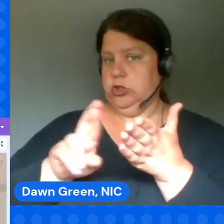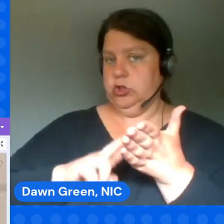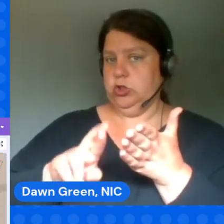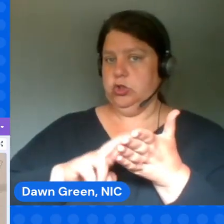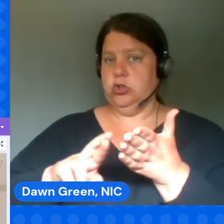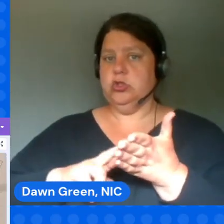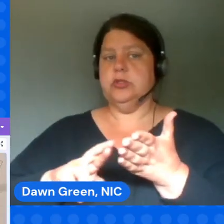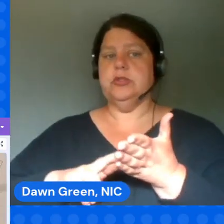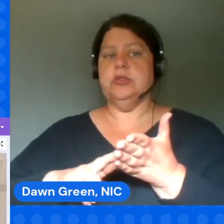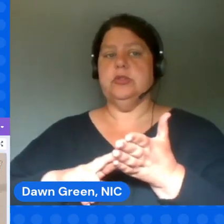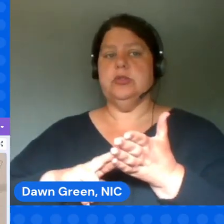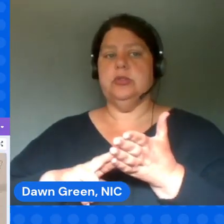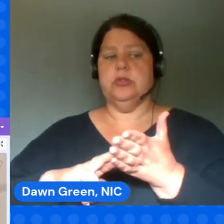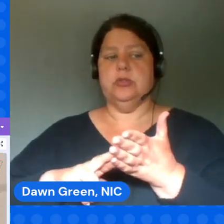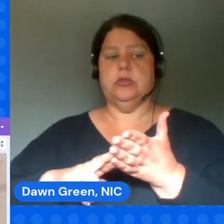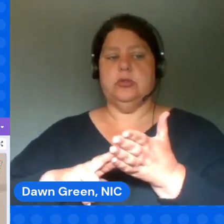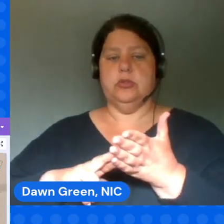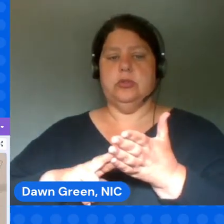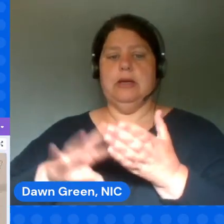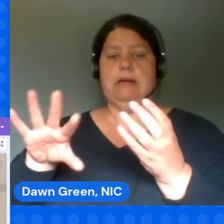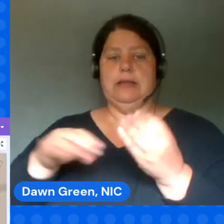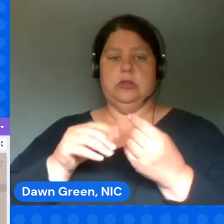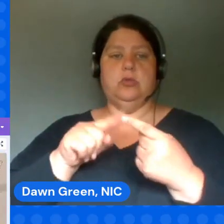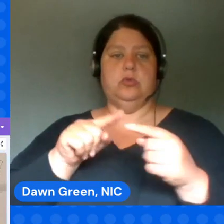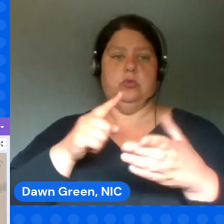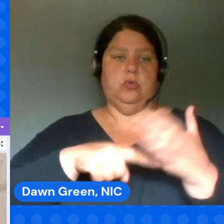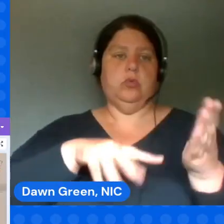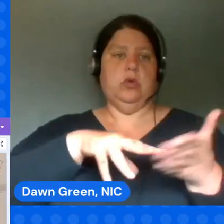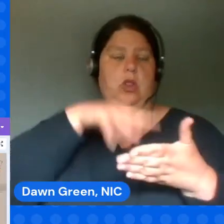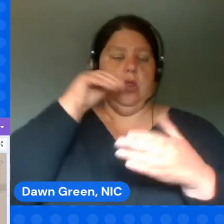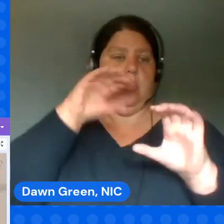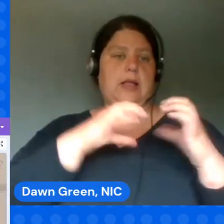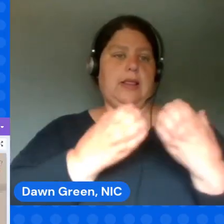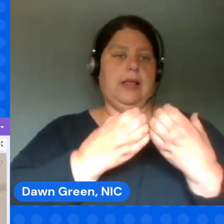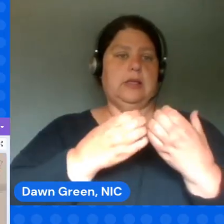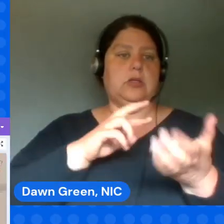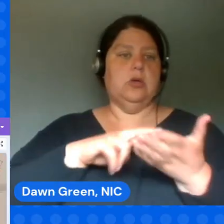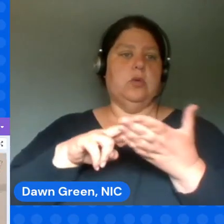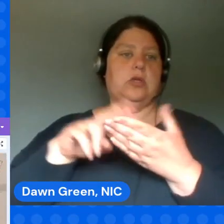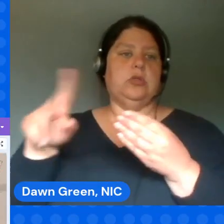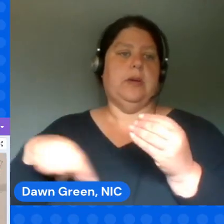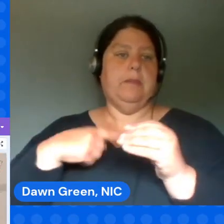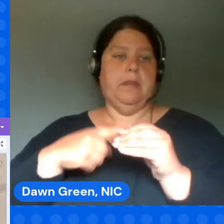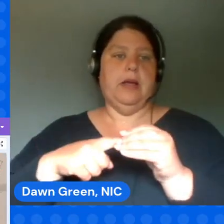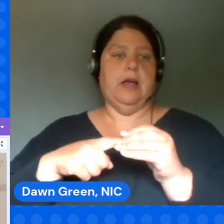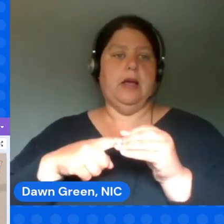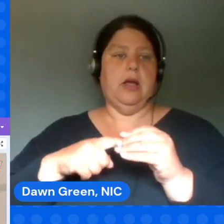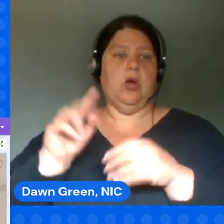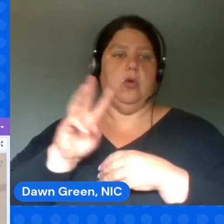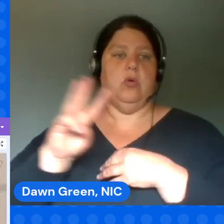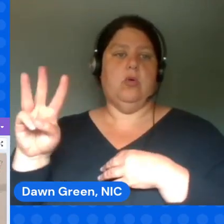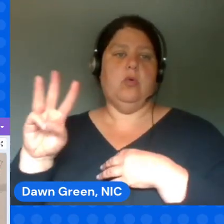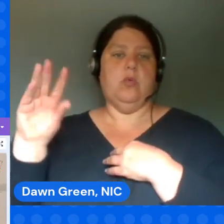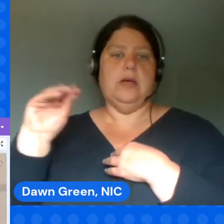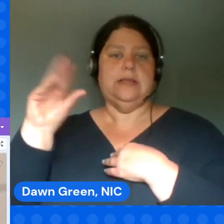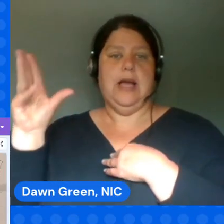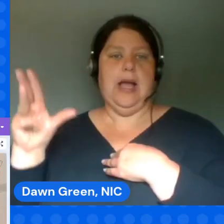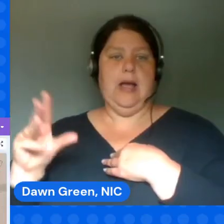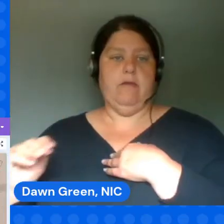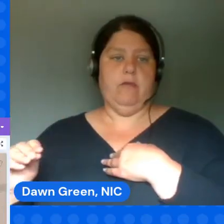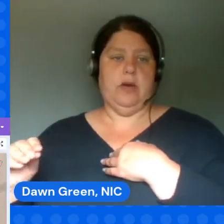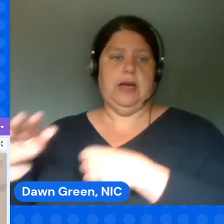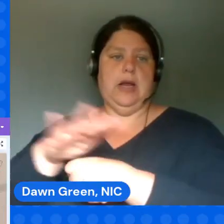research in addition to what he's learned in class around the West African region, and particularly